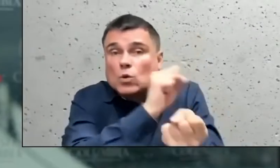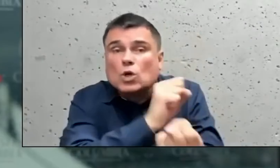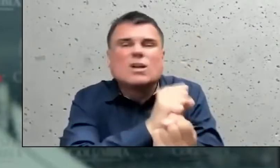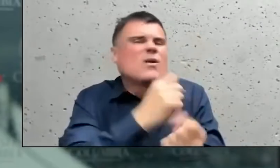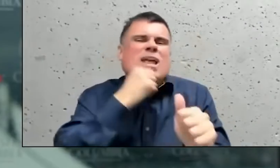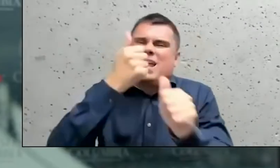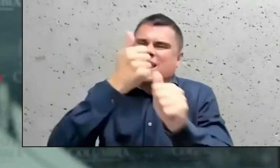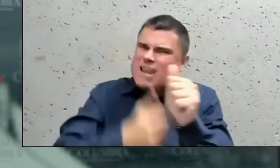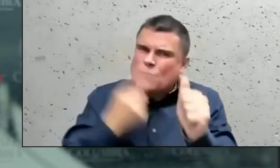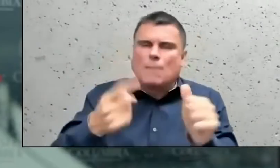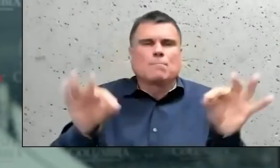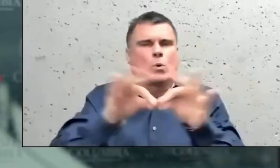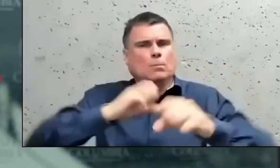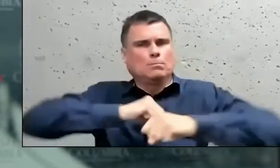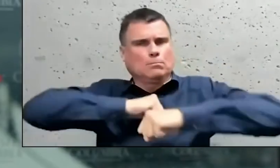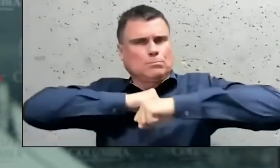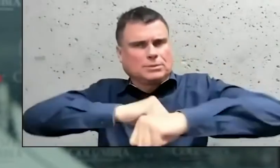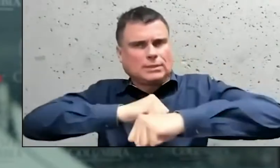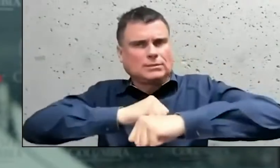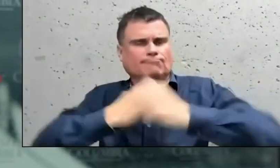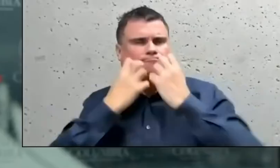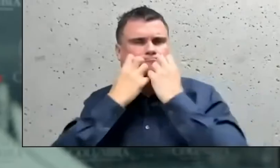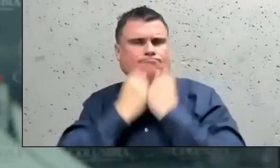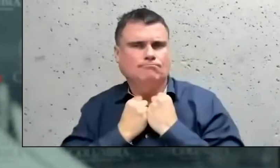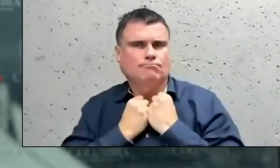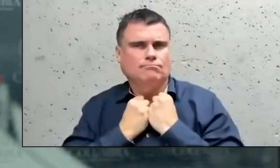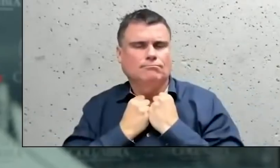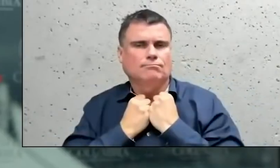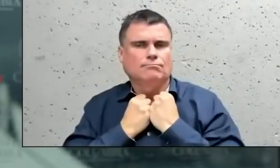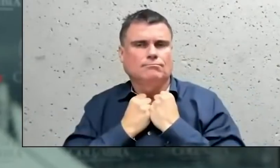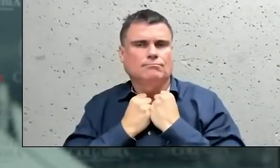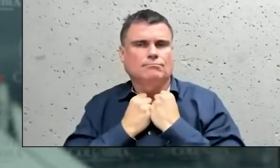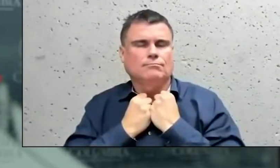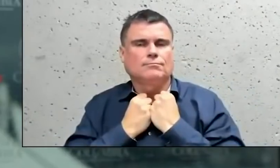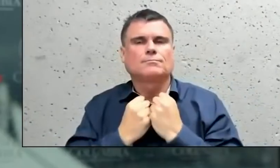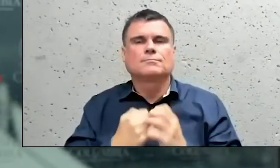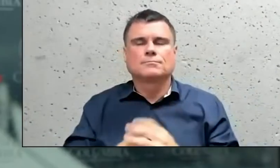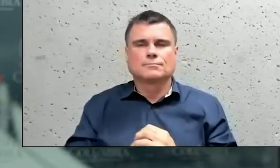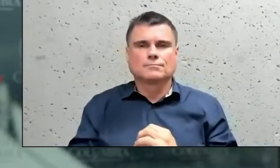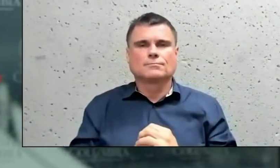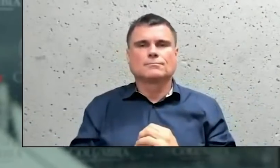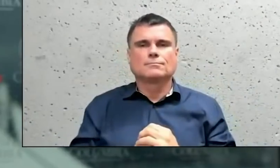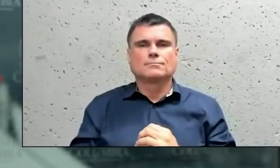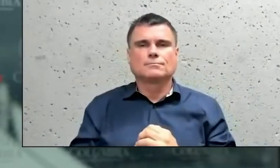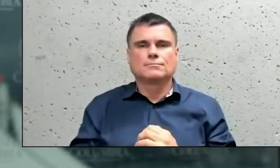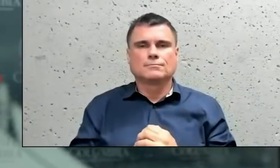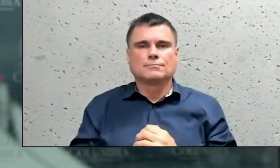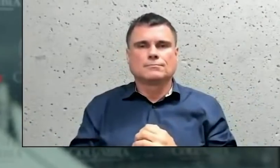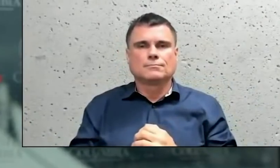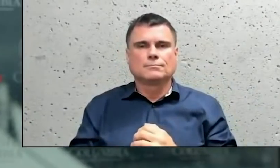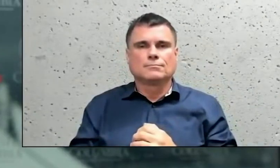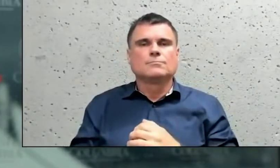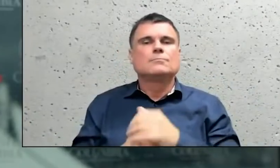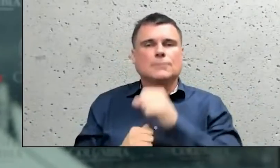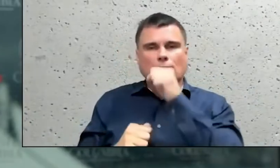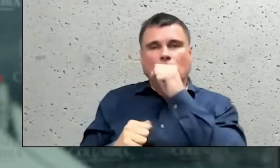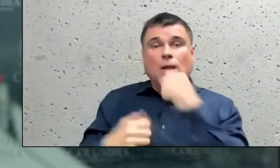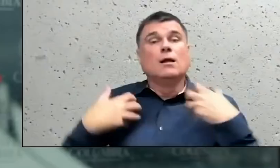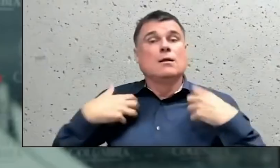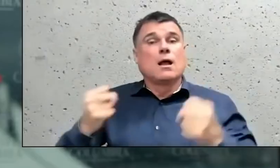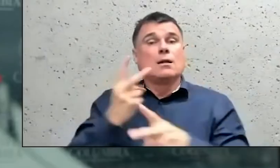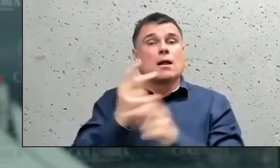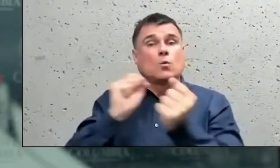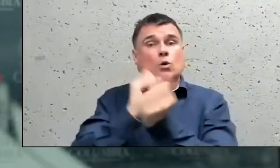protected. On the healthcare workers side, since we last reported to members of the media and through you to the public on